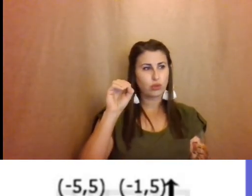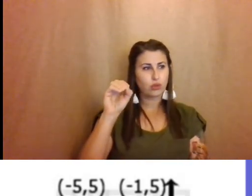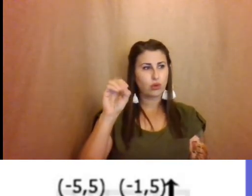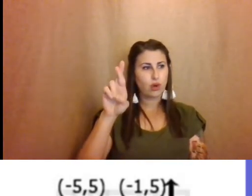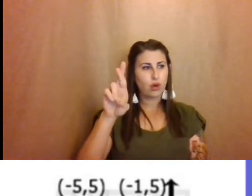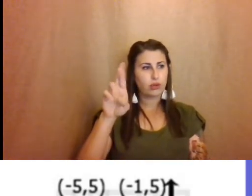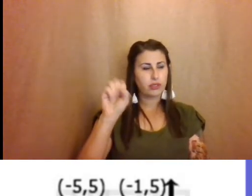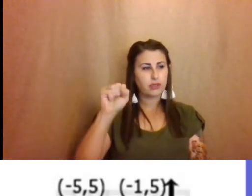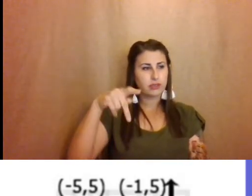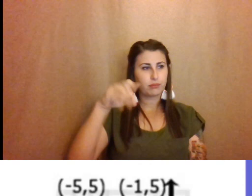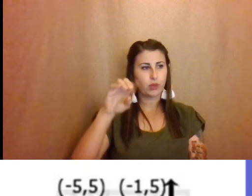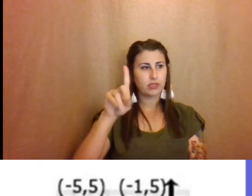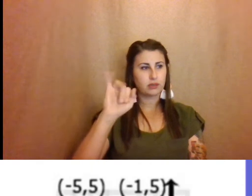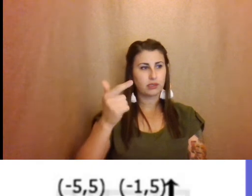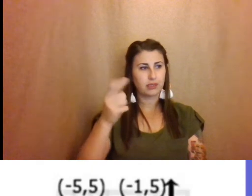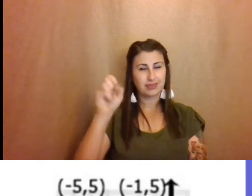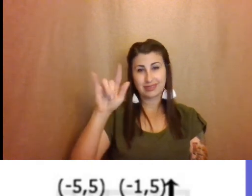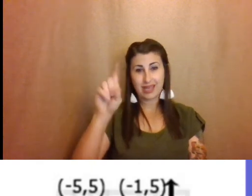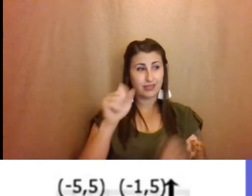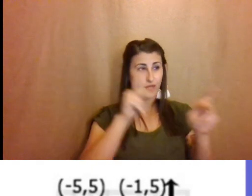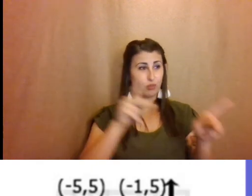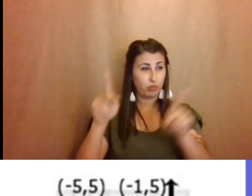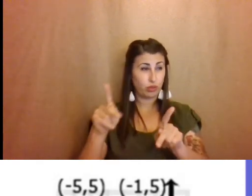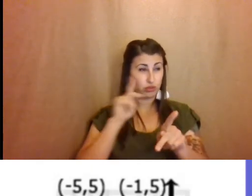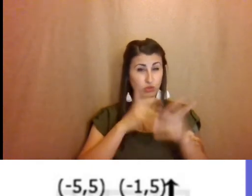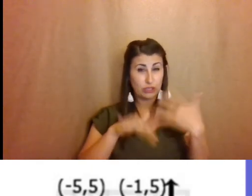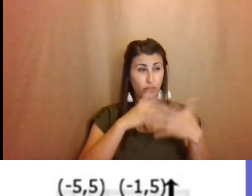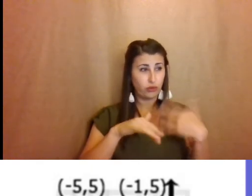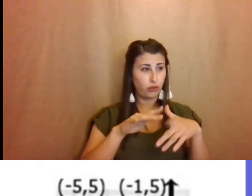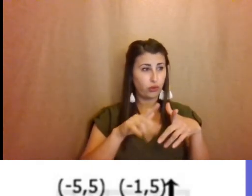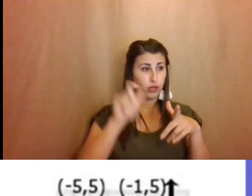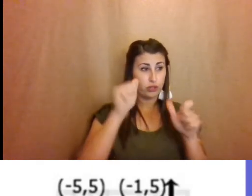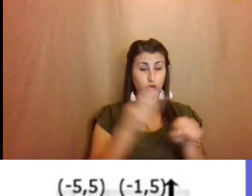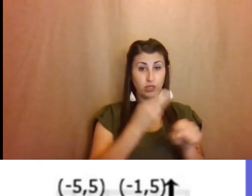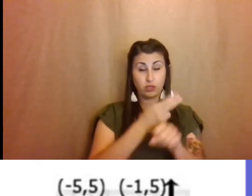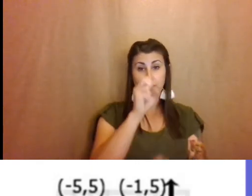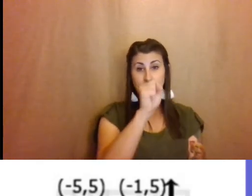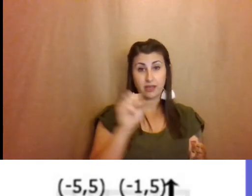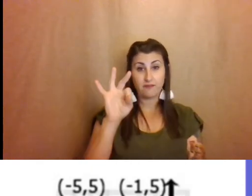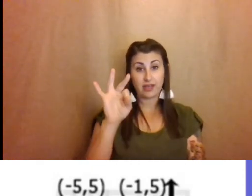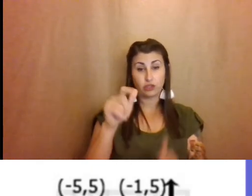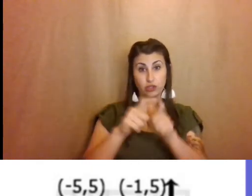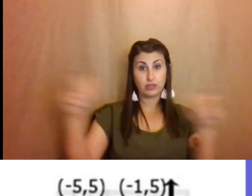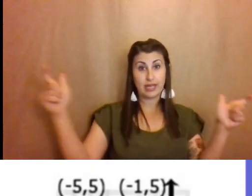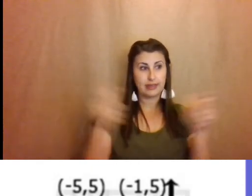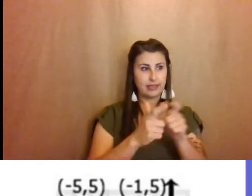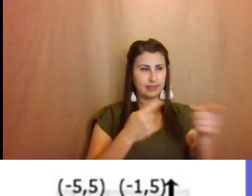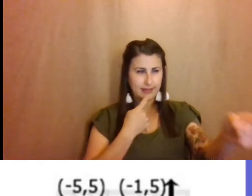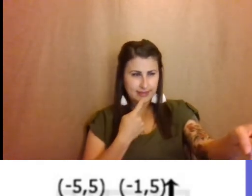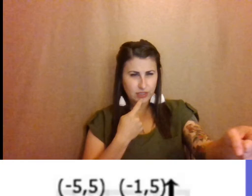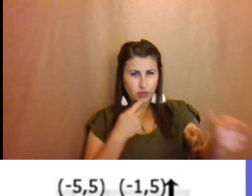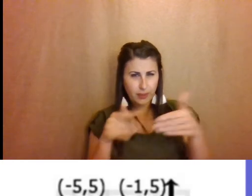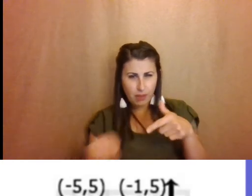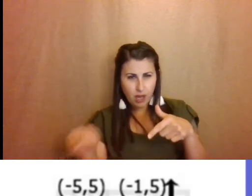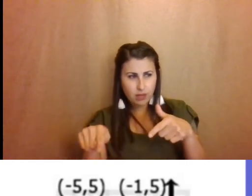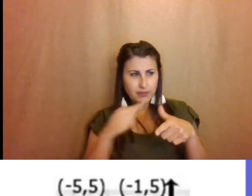dilate. And here are the directions down here. Dilate the figure by a scale factor of 2. So you're just multiplying each